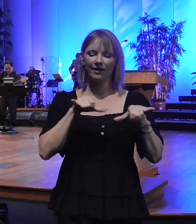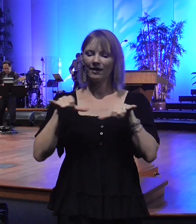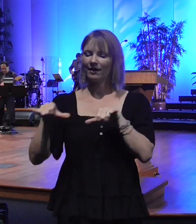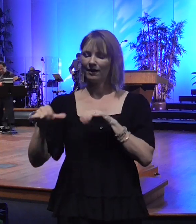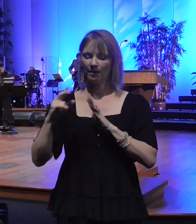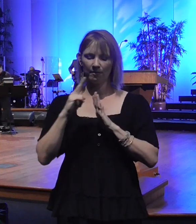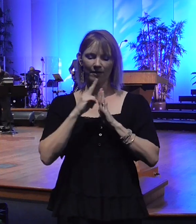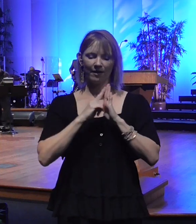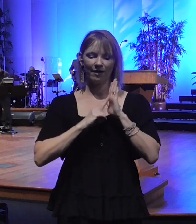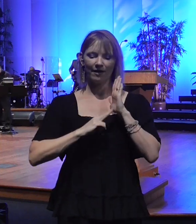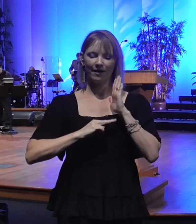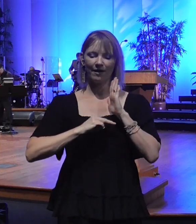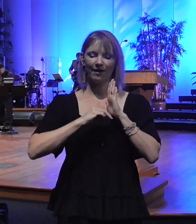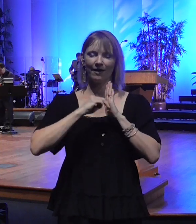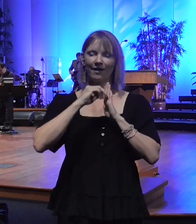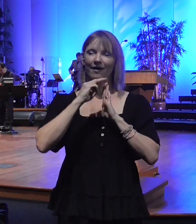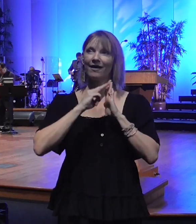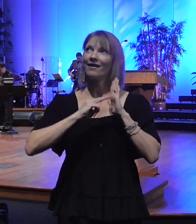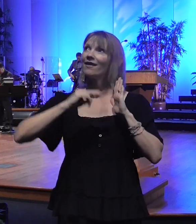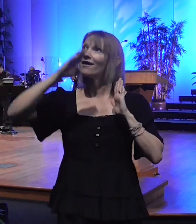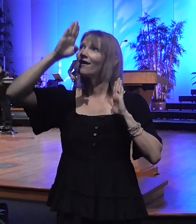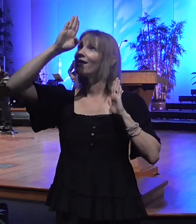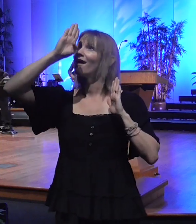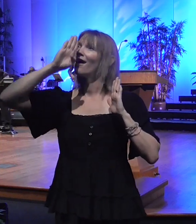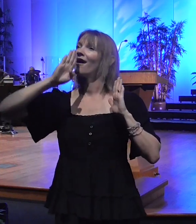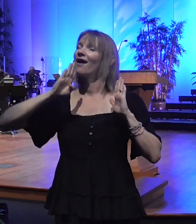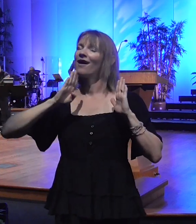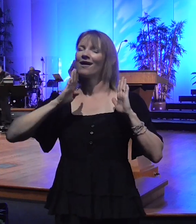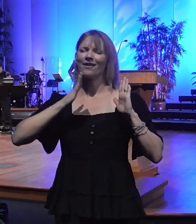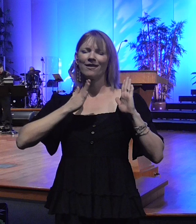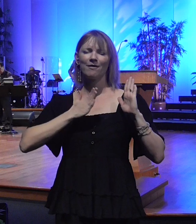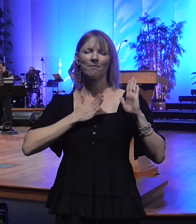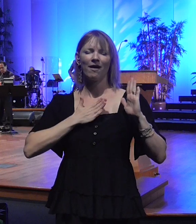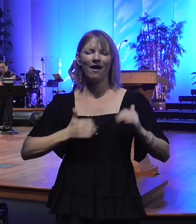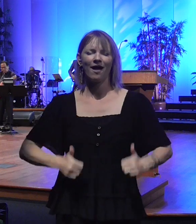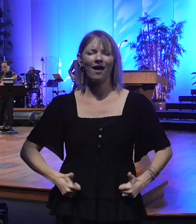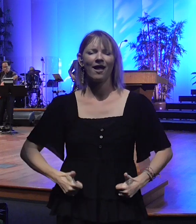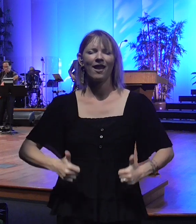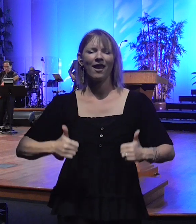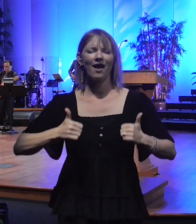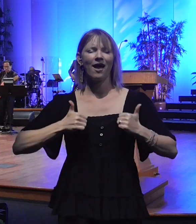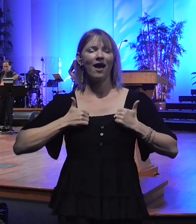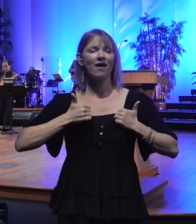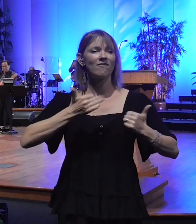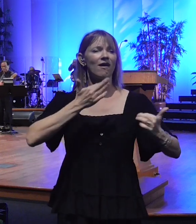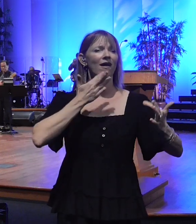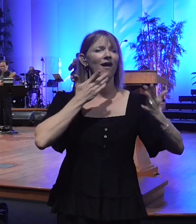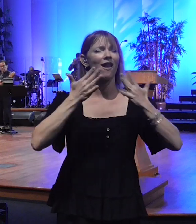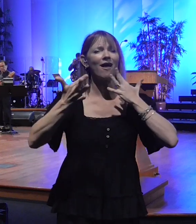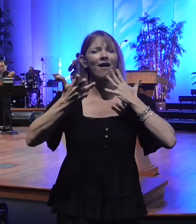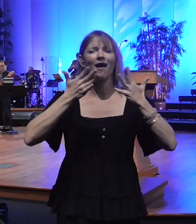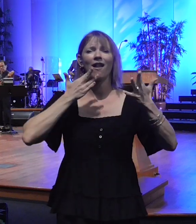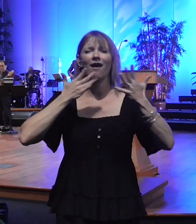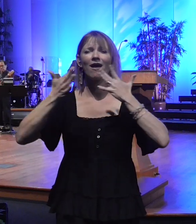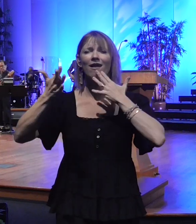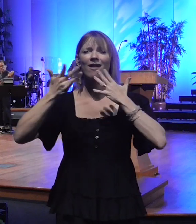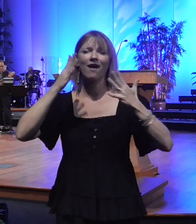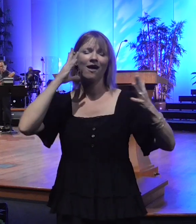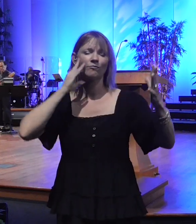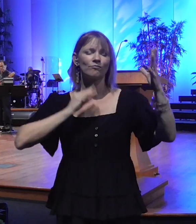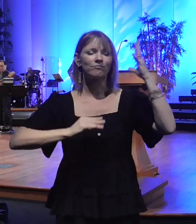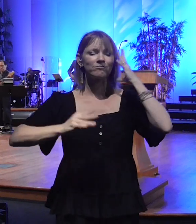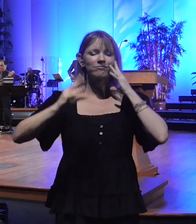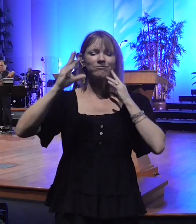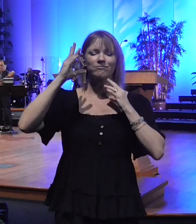God, dip it in the colors of my life. Paint